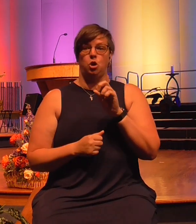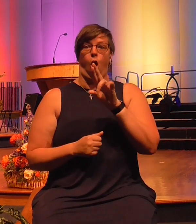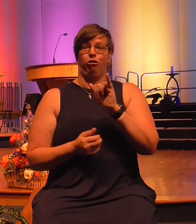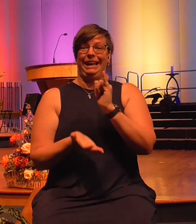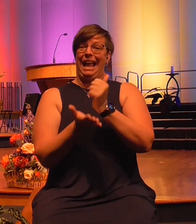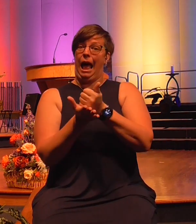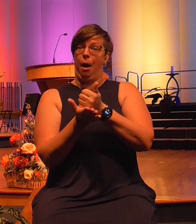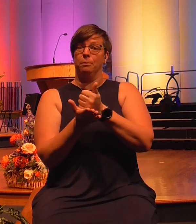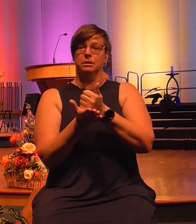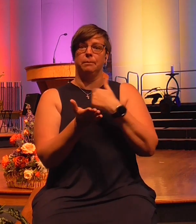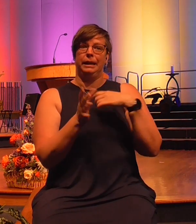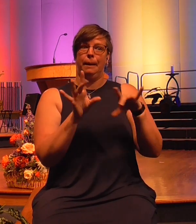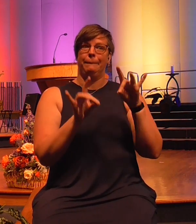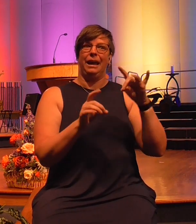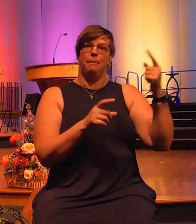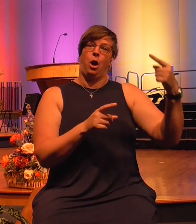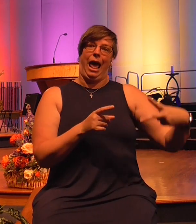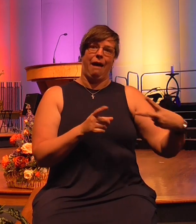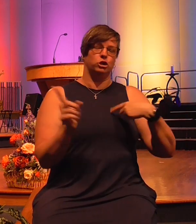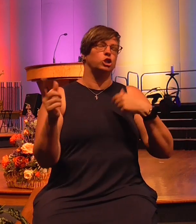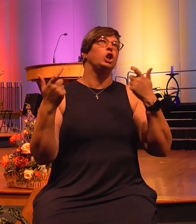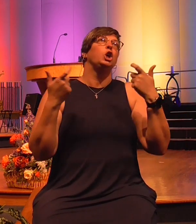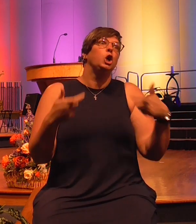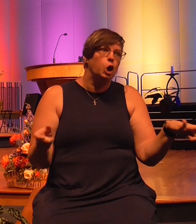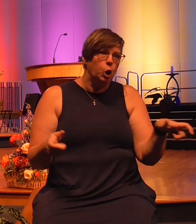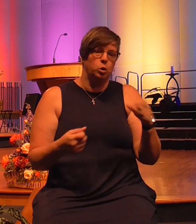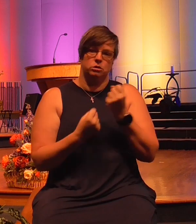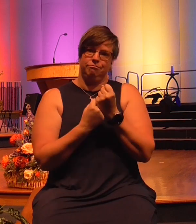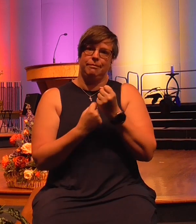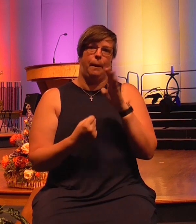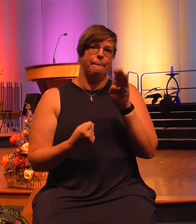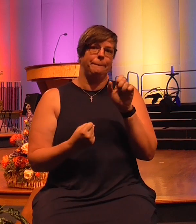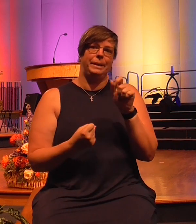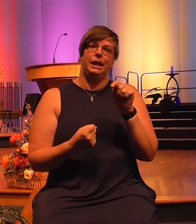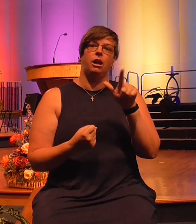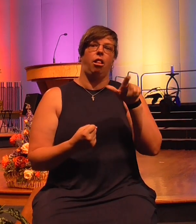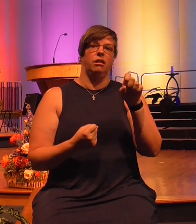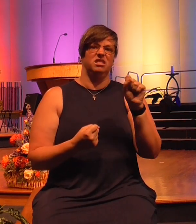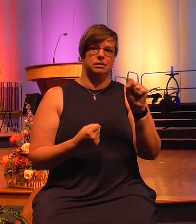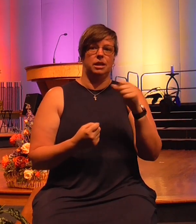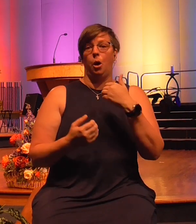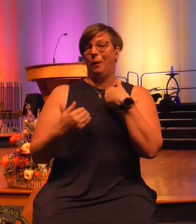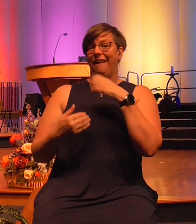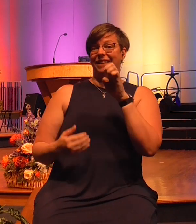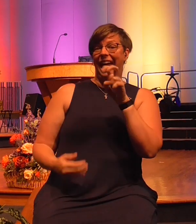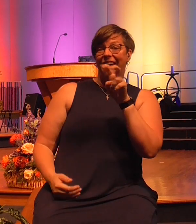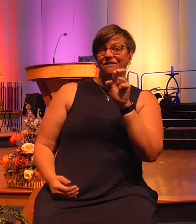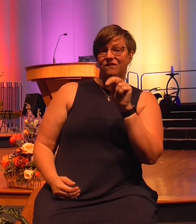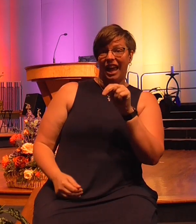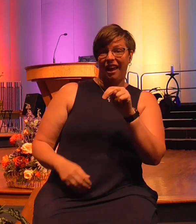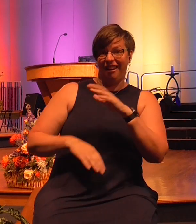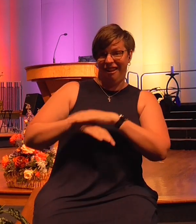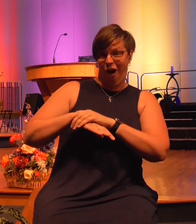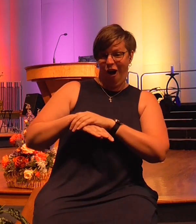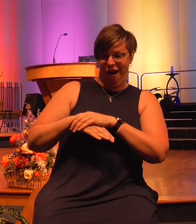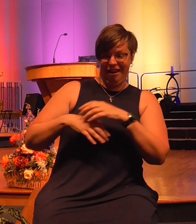Tori helped to pick about half of these songs because Tori's a huge Beatles fan. And we have Evan Wendt on guitar.